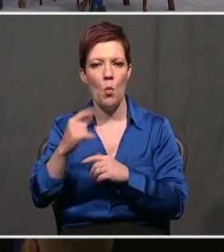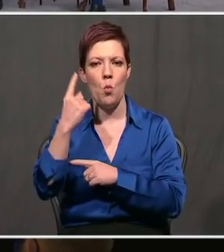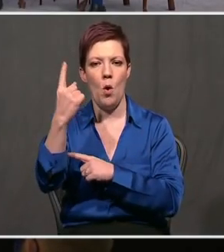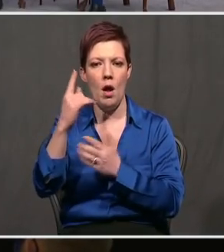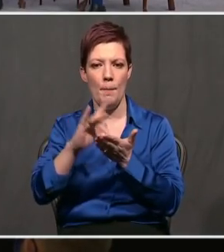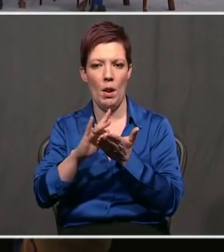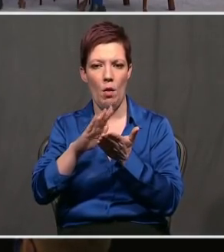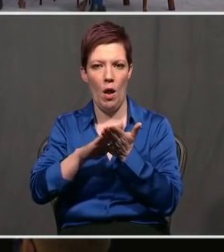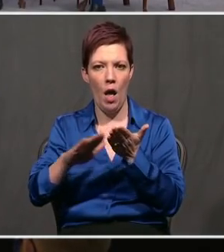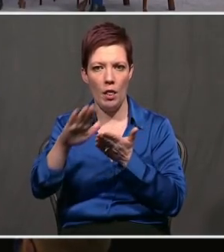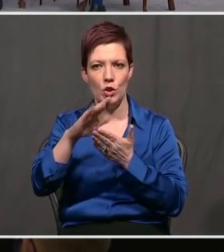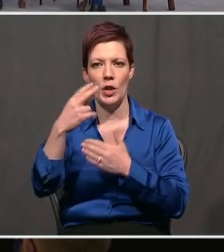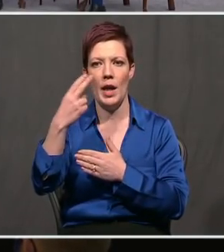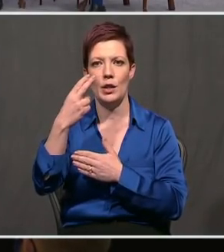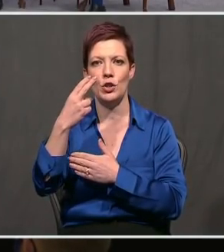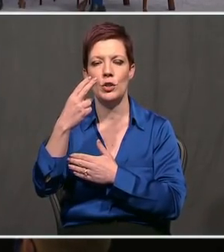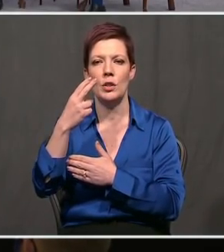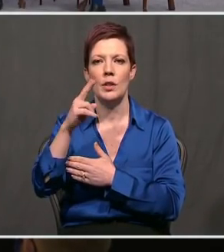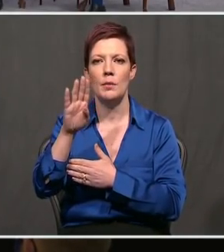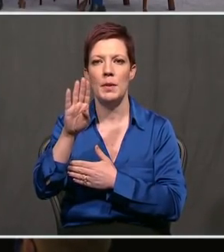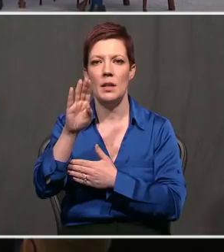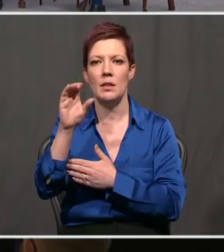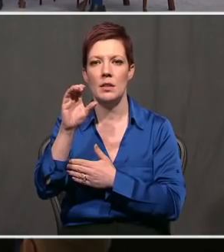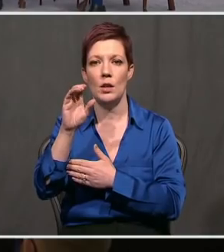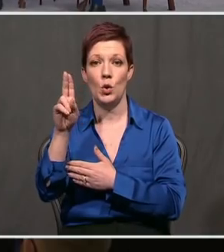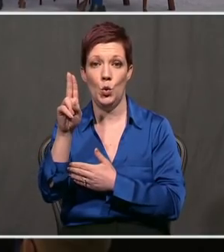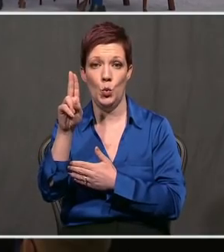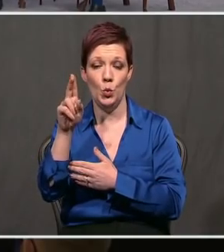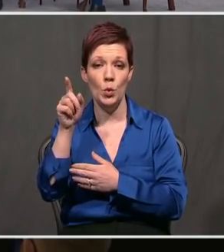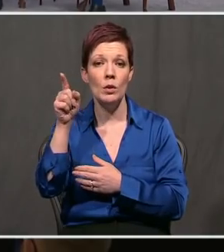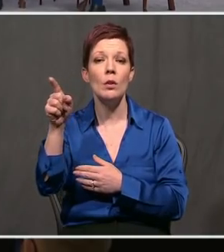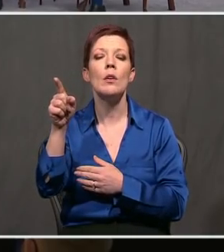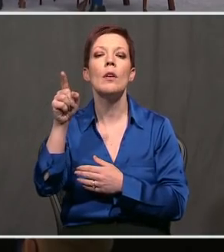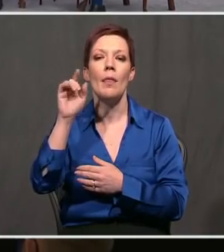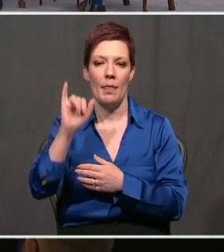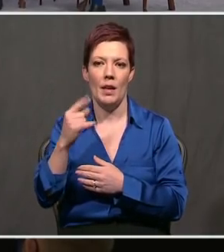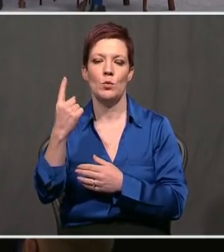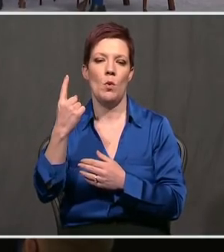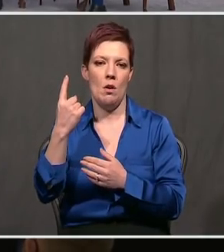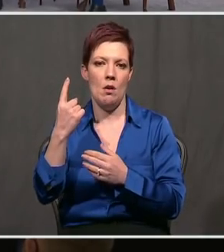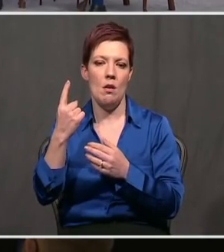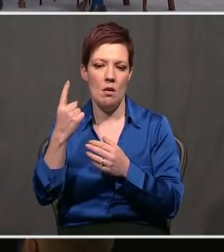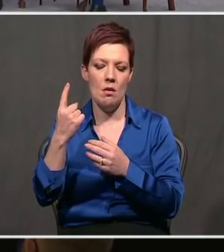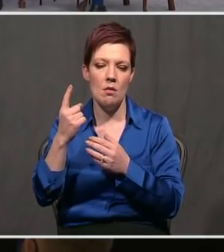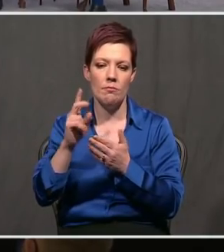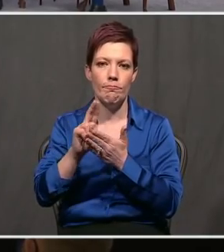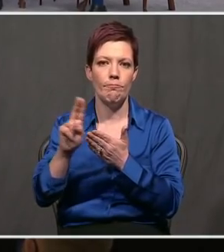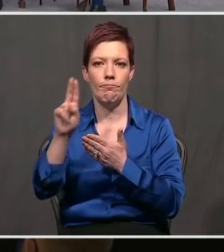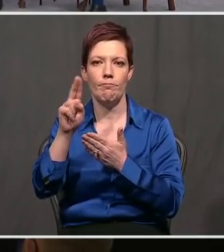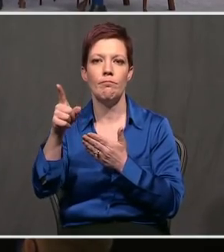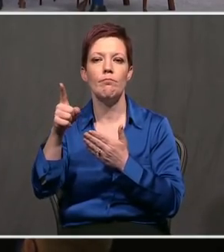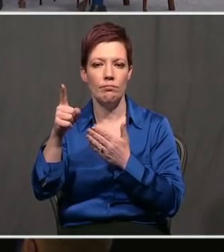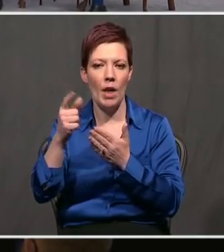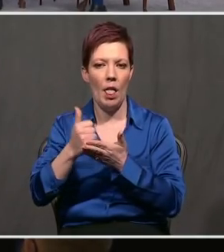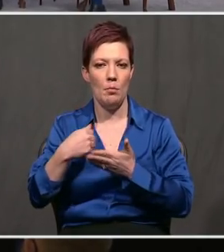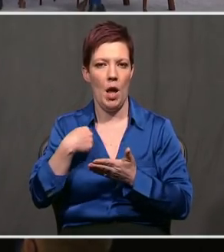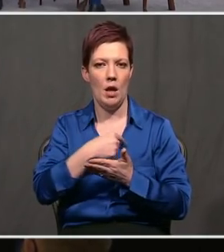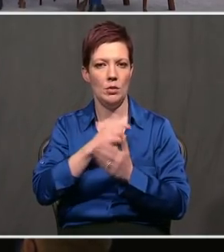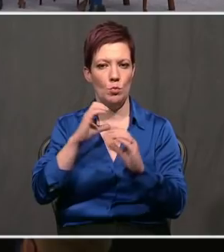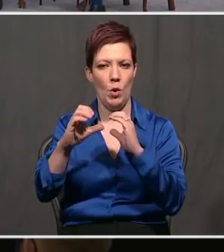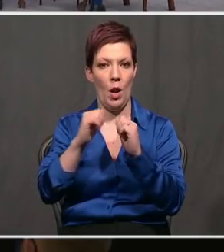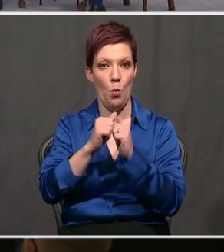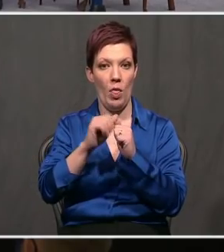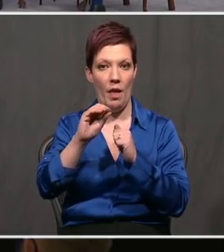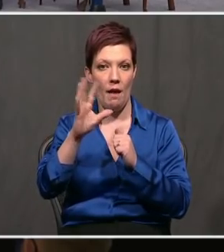recognized HBCU that has worked with us to communicate with the African American community to talk about